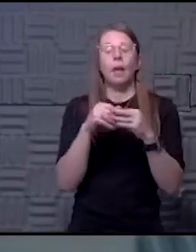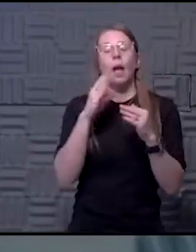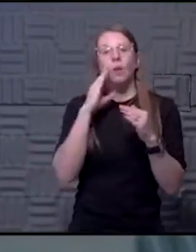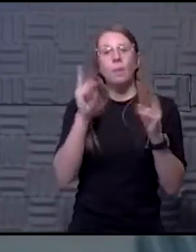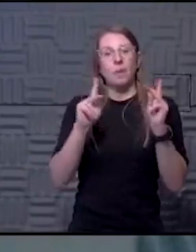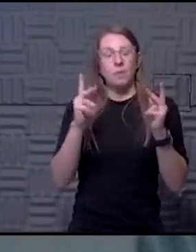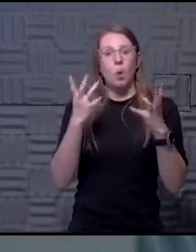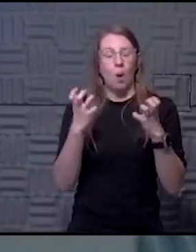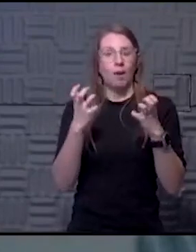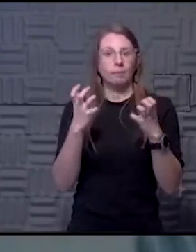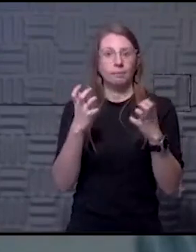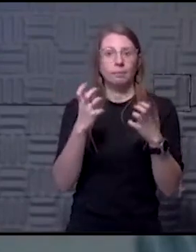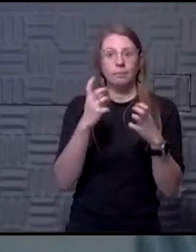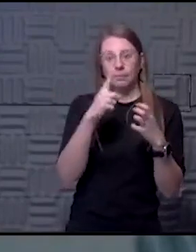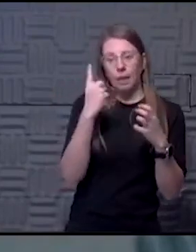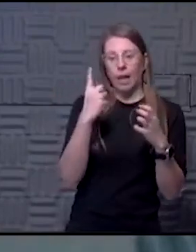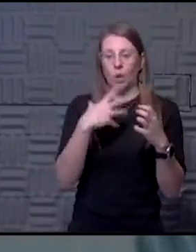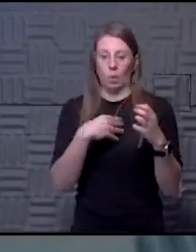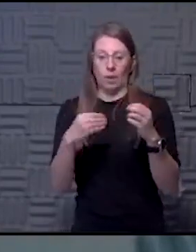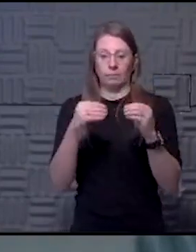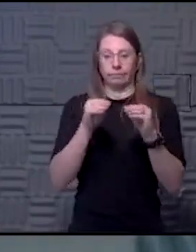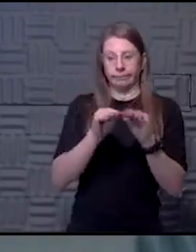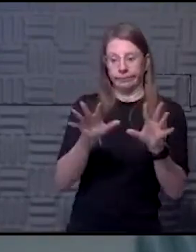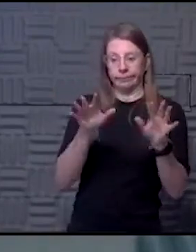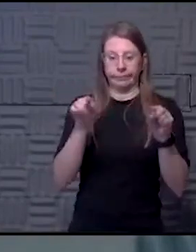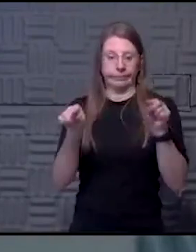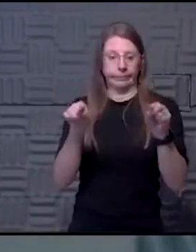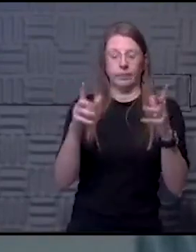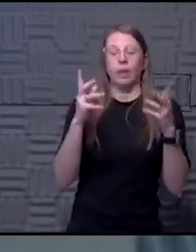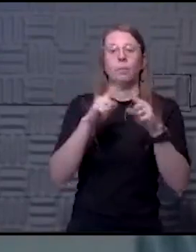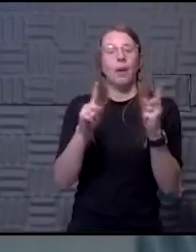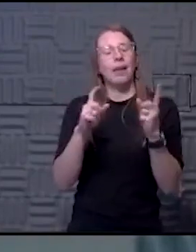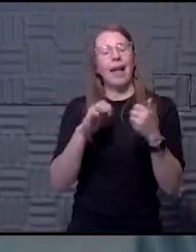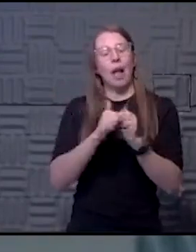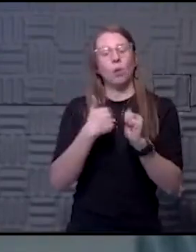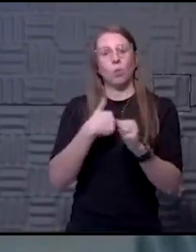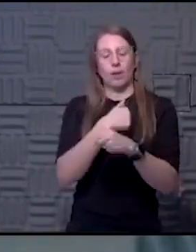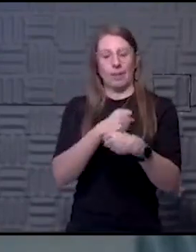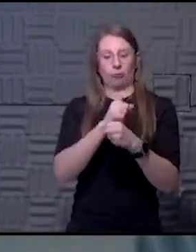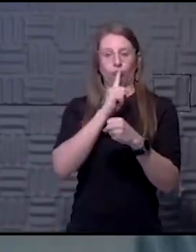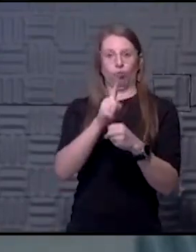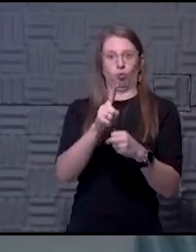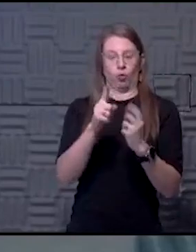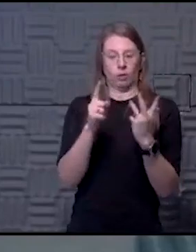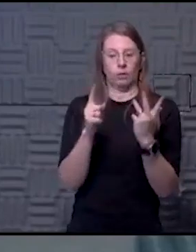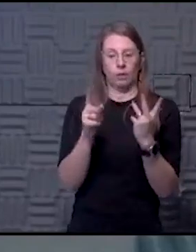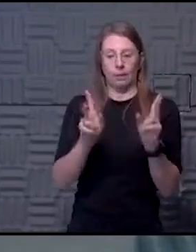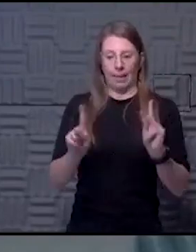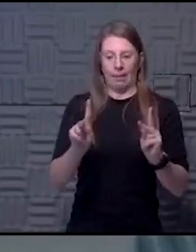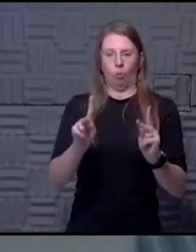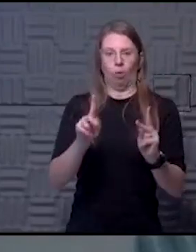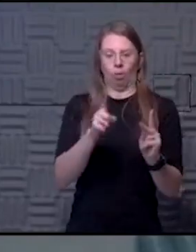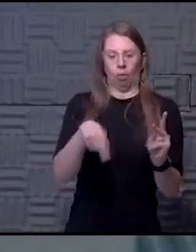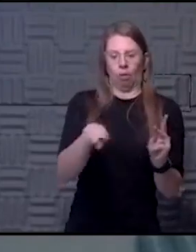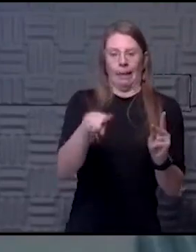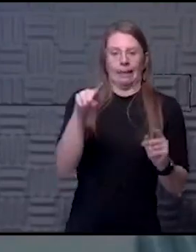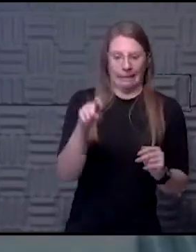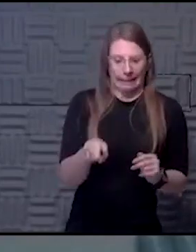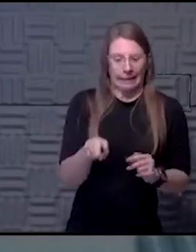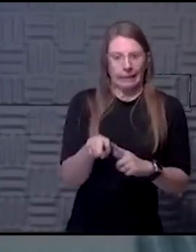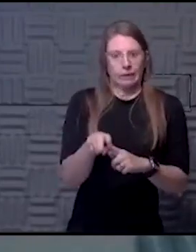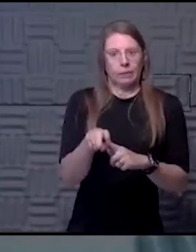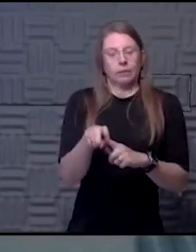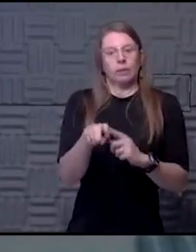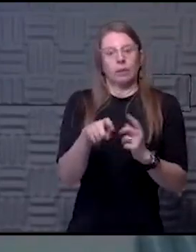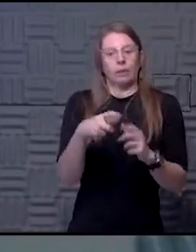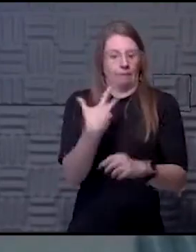how we live life often. But it is instead saying, how can we make sure those who are extremely in need are able to get the